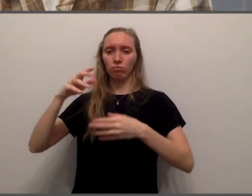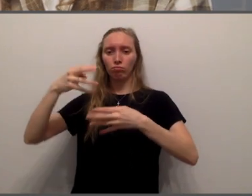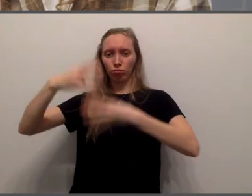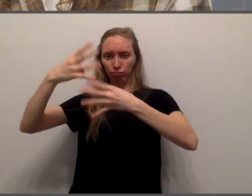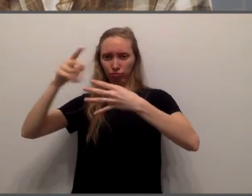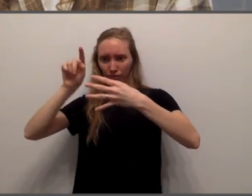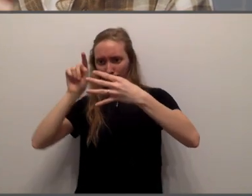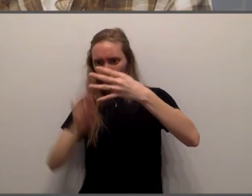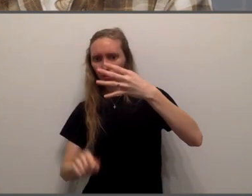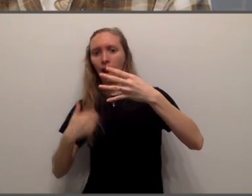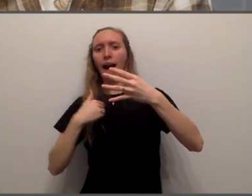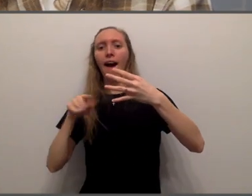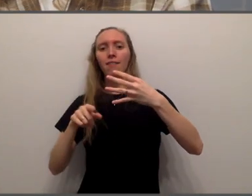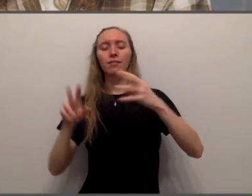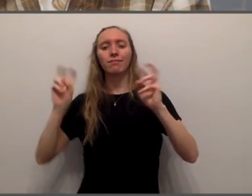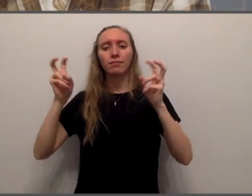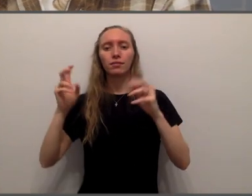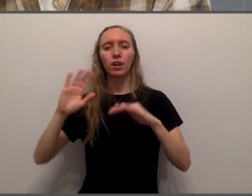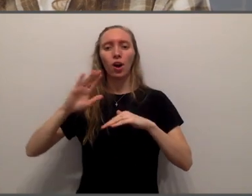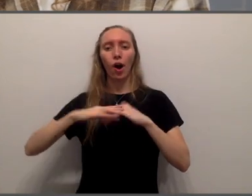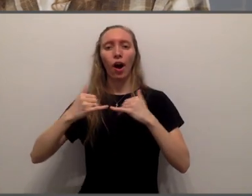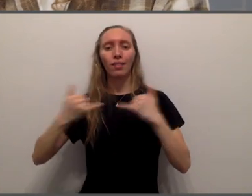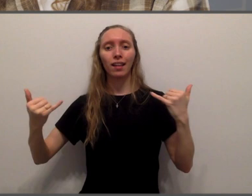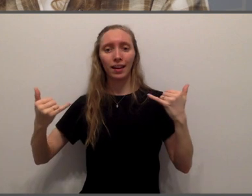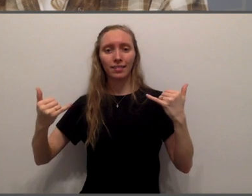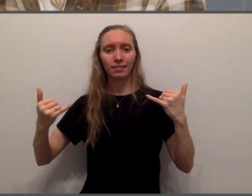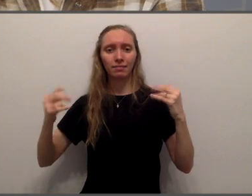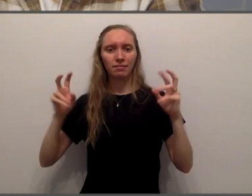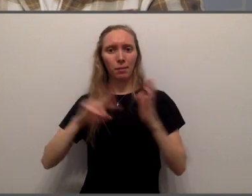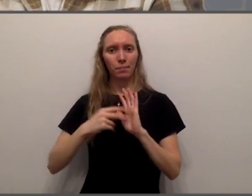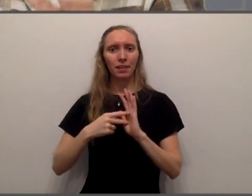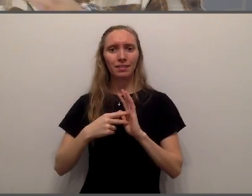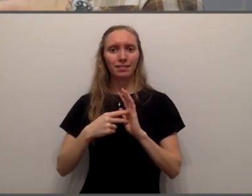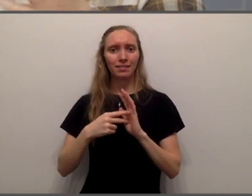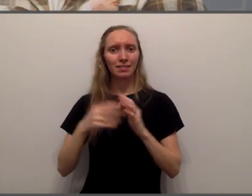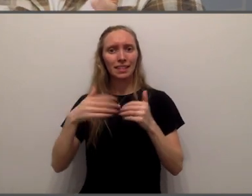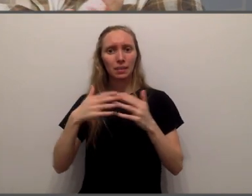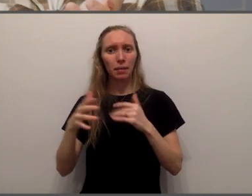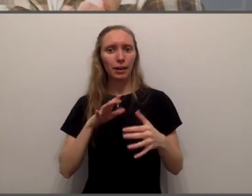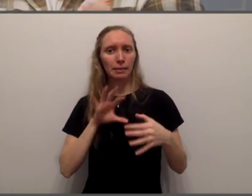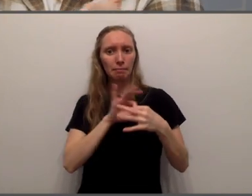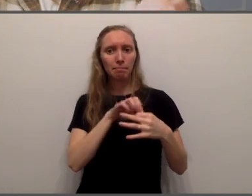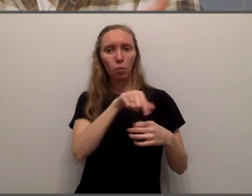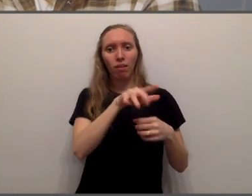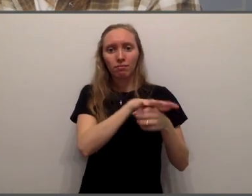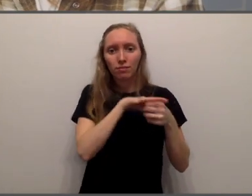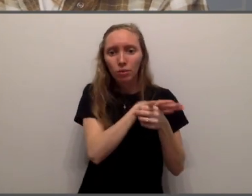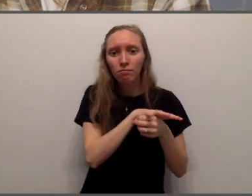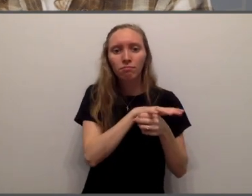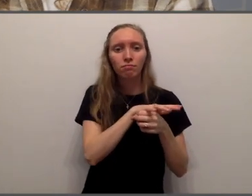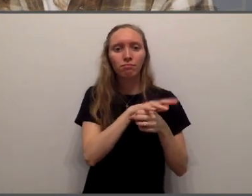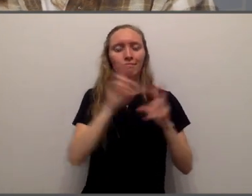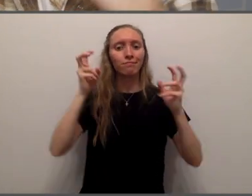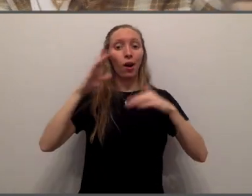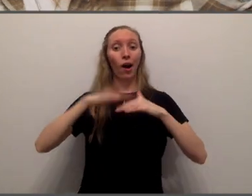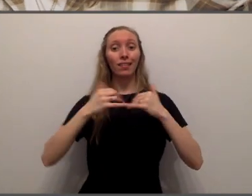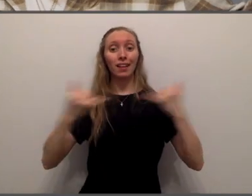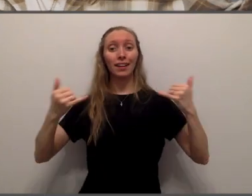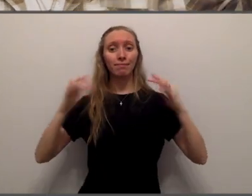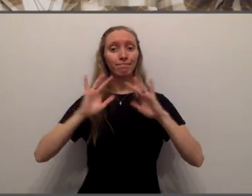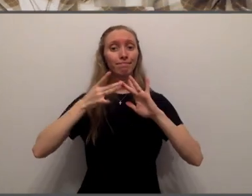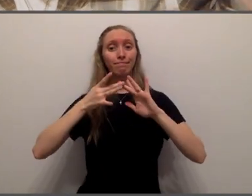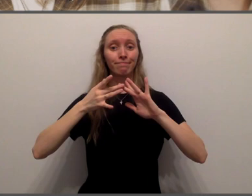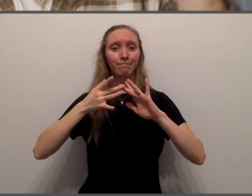go there and we have an online parish. Otherwise, even if you haven't, you know, you've just joined us during this time of COVID while we have been